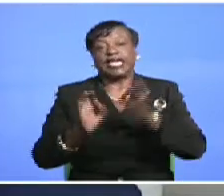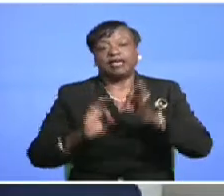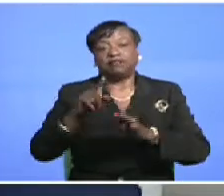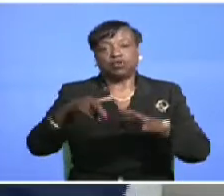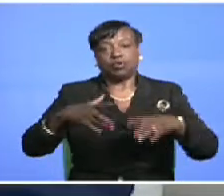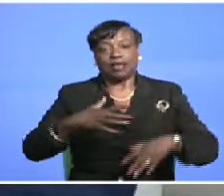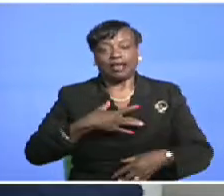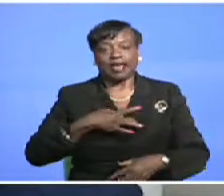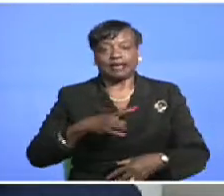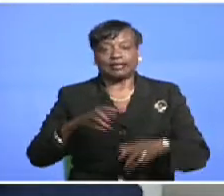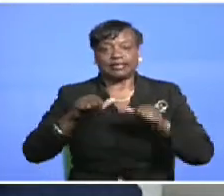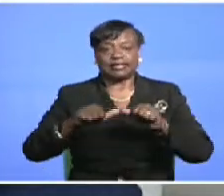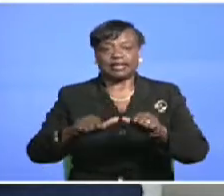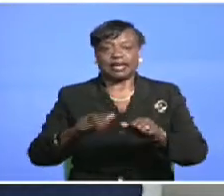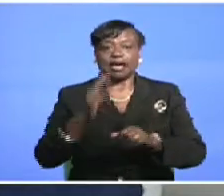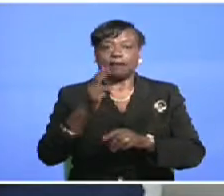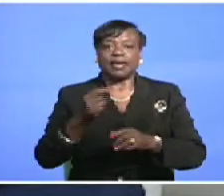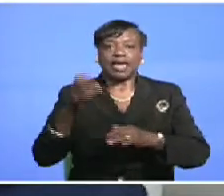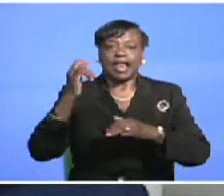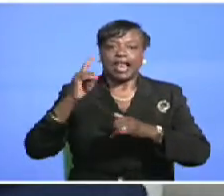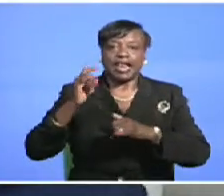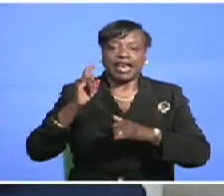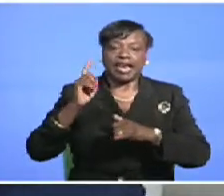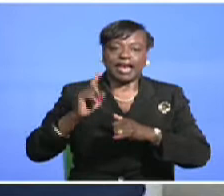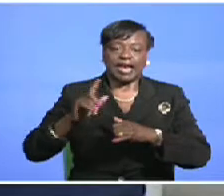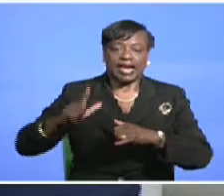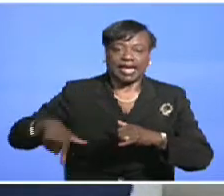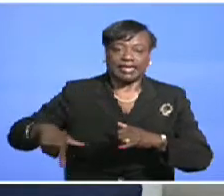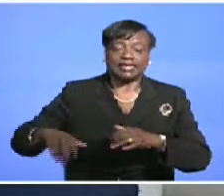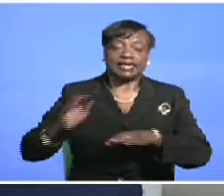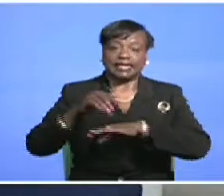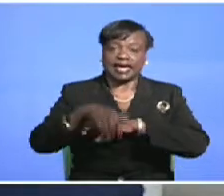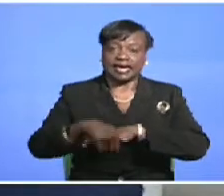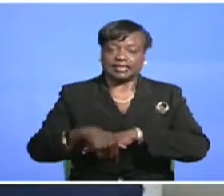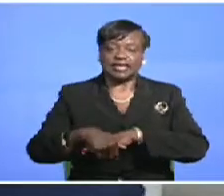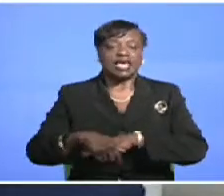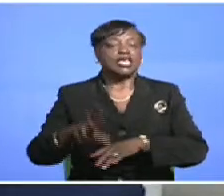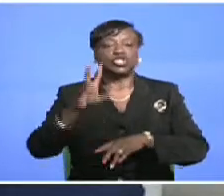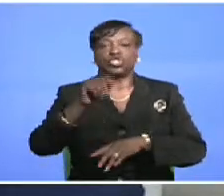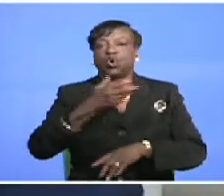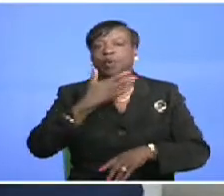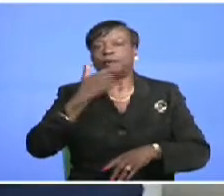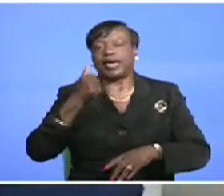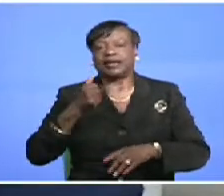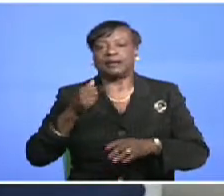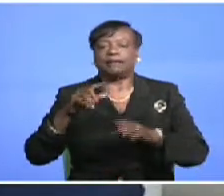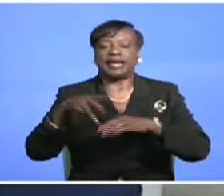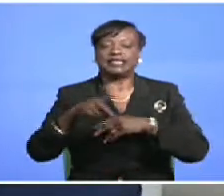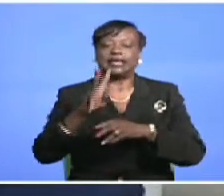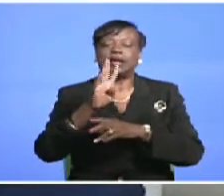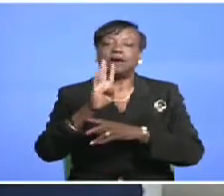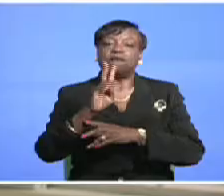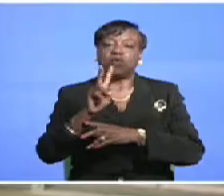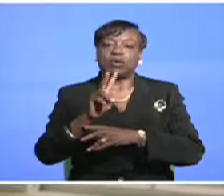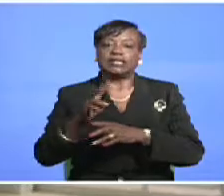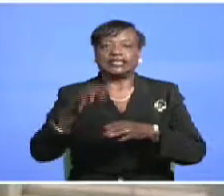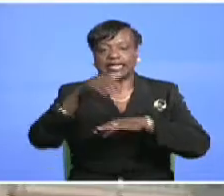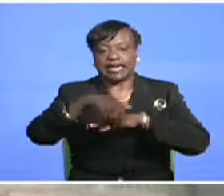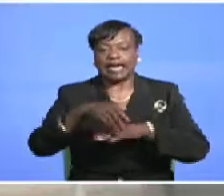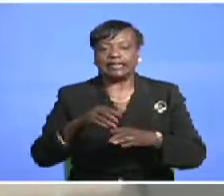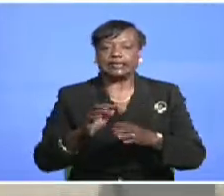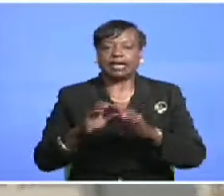likes to stay up late at night and go to a nightclub, there's no better place than Bond, our nightclub.